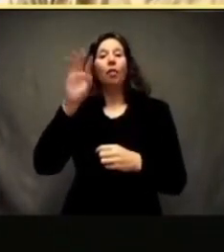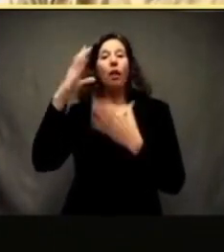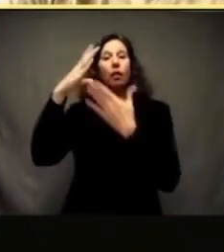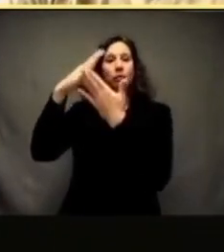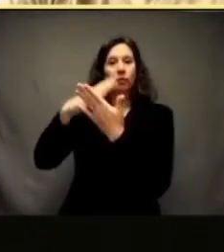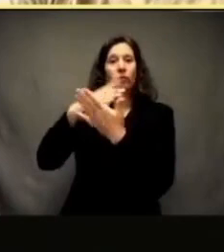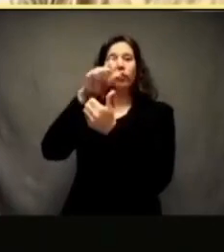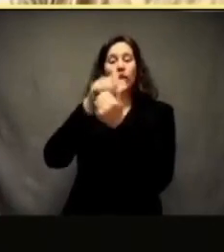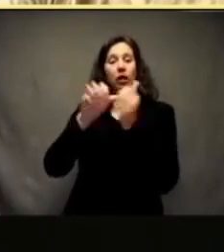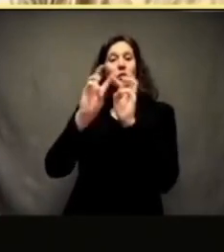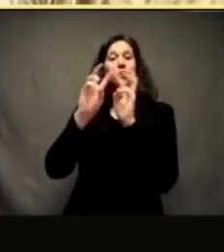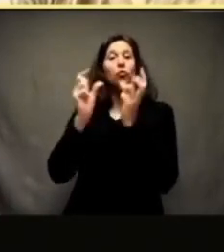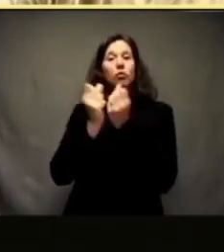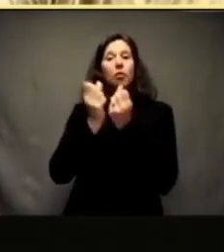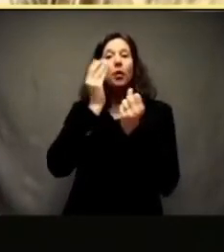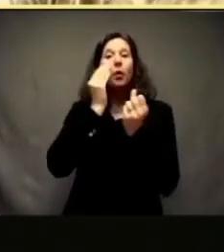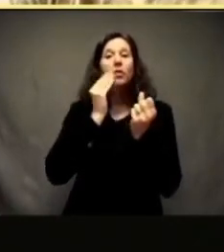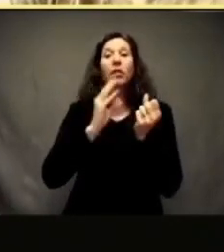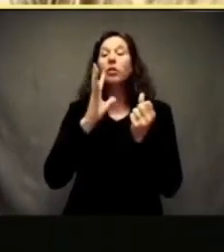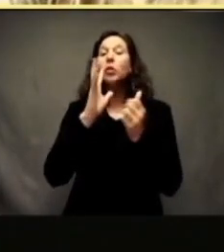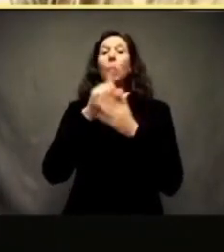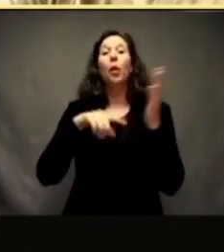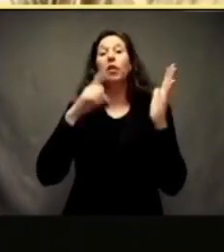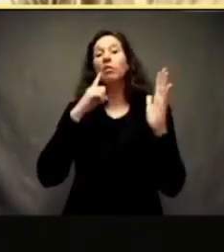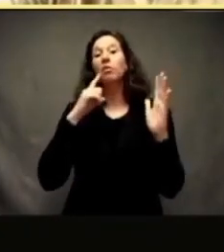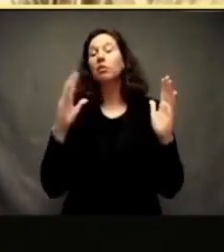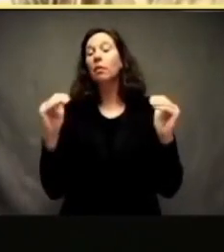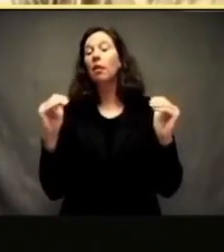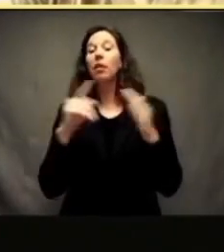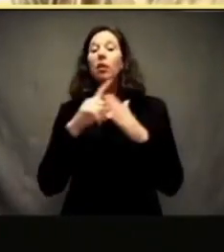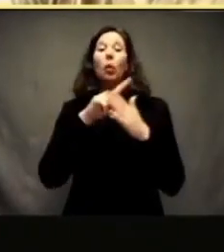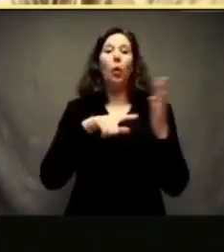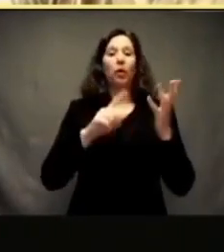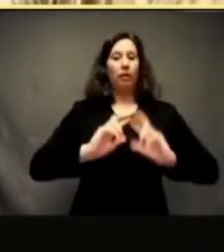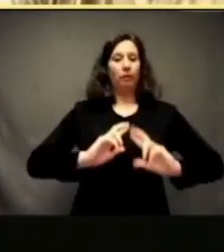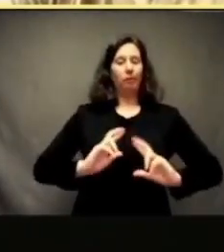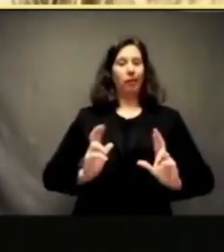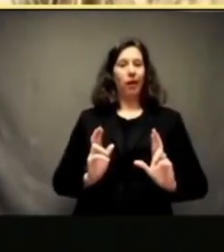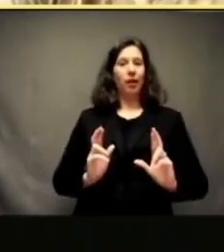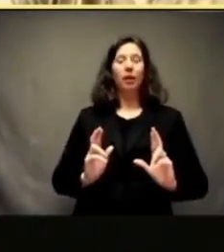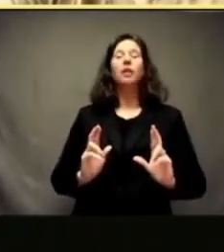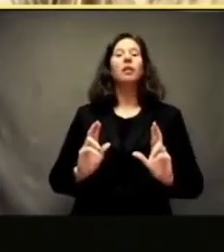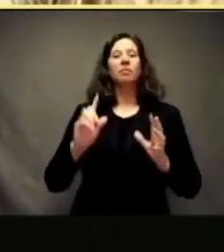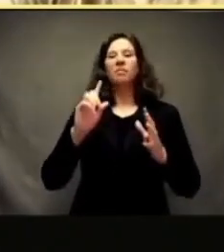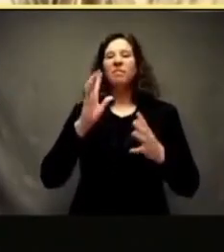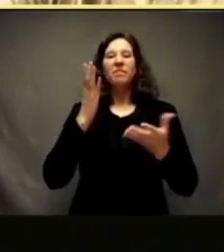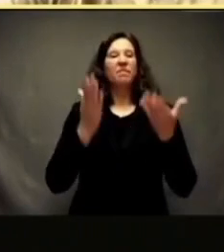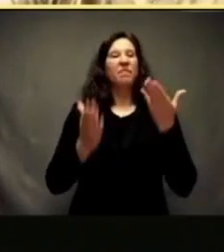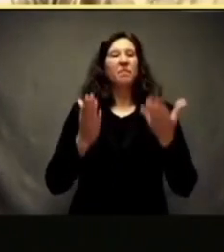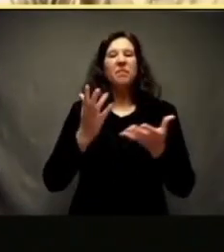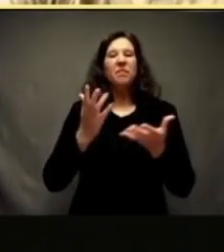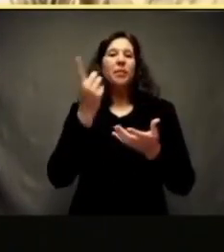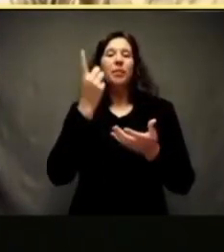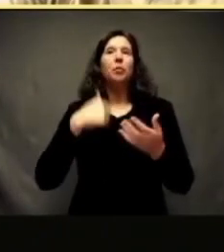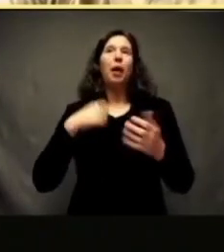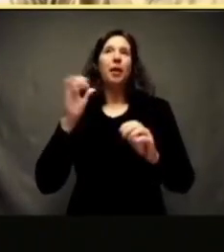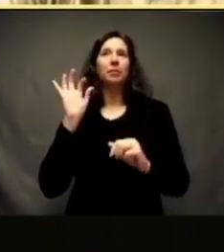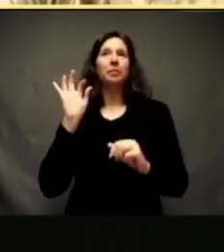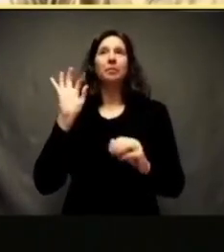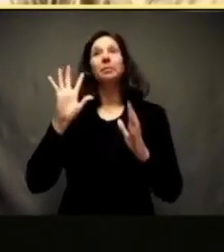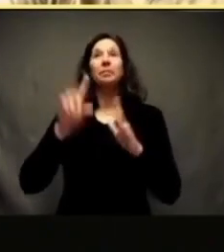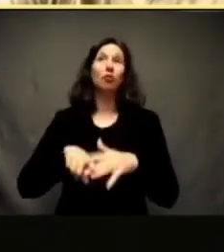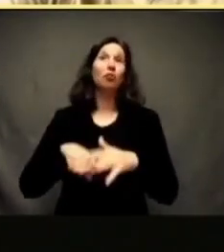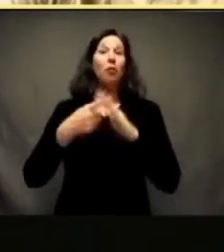that tell you what to expect, what to have ready, things that you might try saying, all sorts of